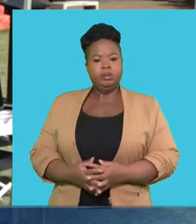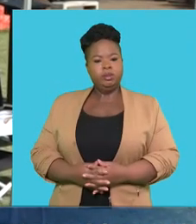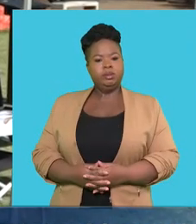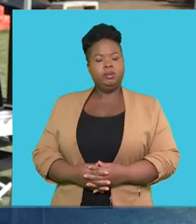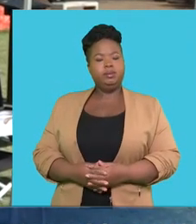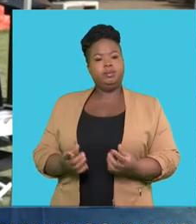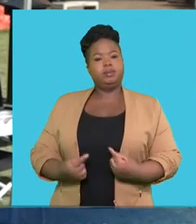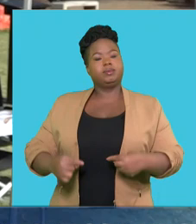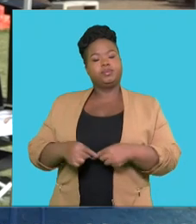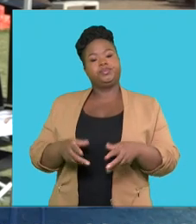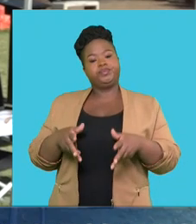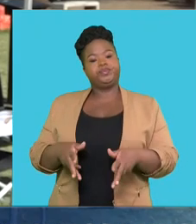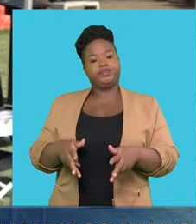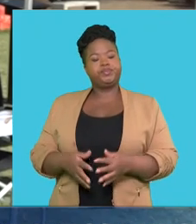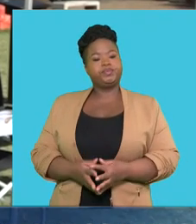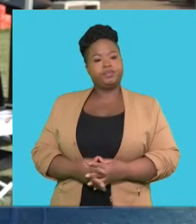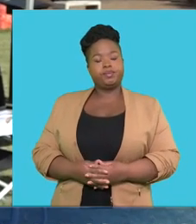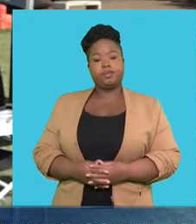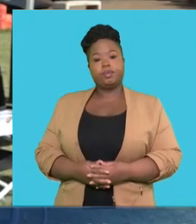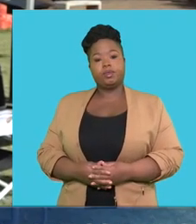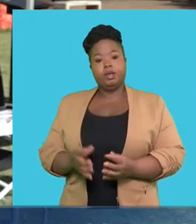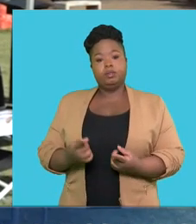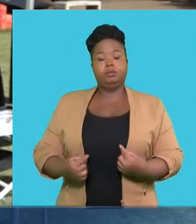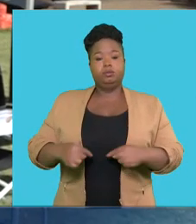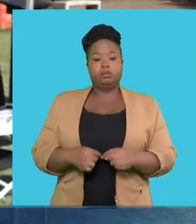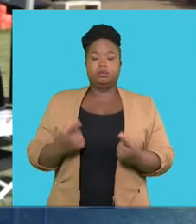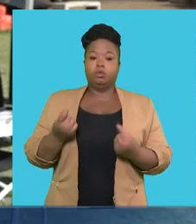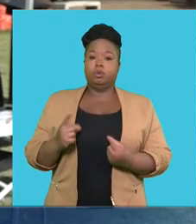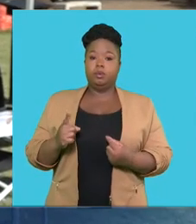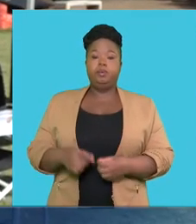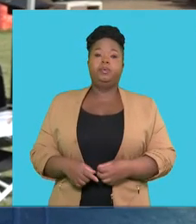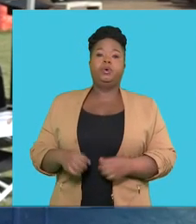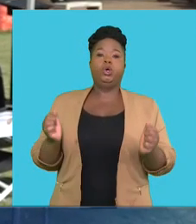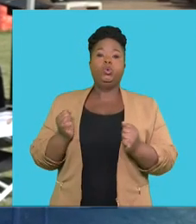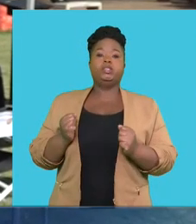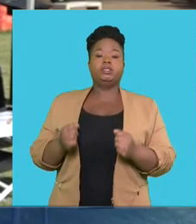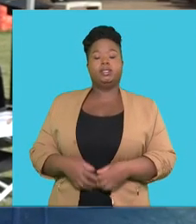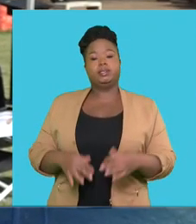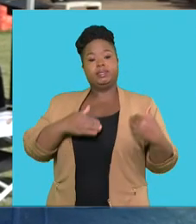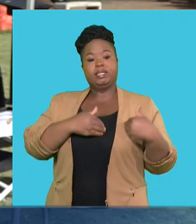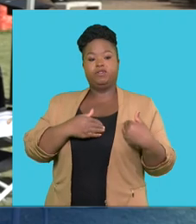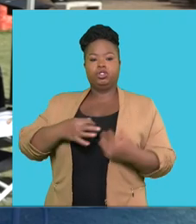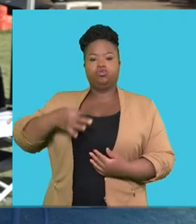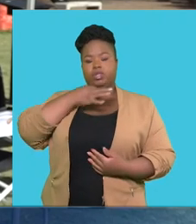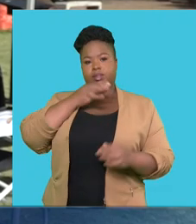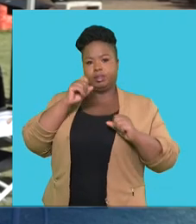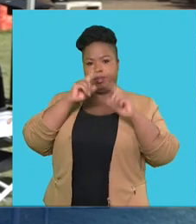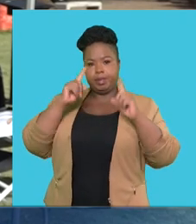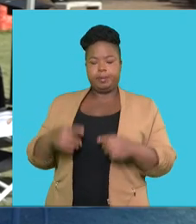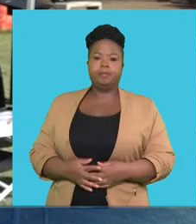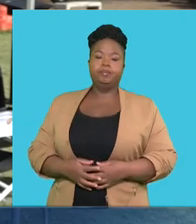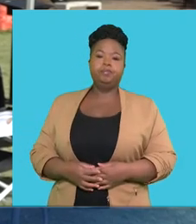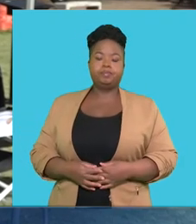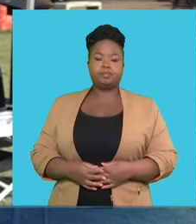are here, we are doing a winter safety risk campaign. And